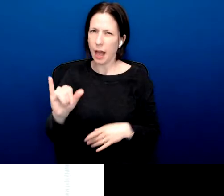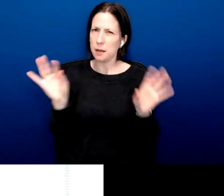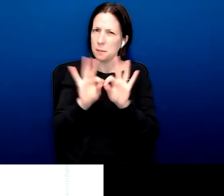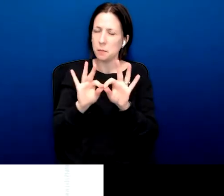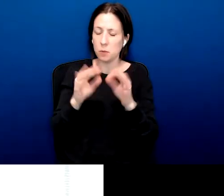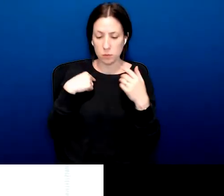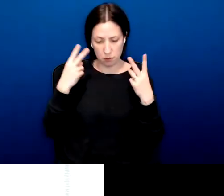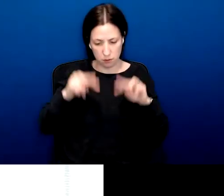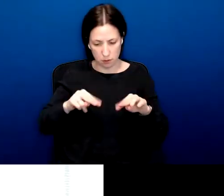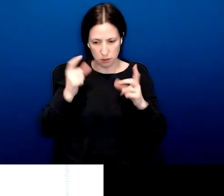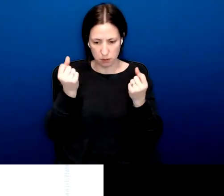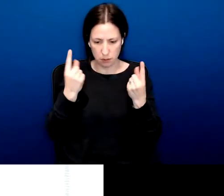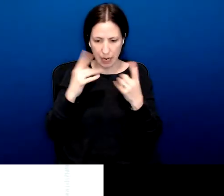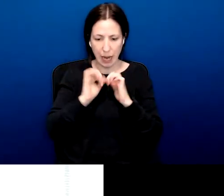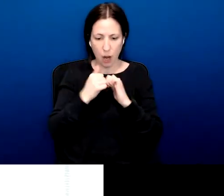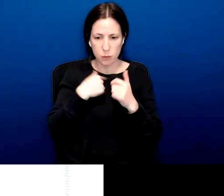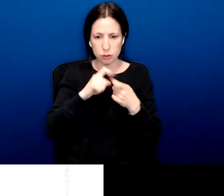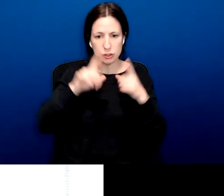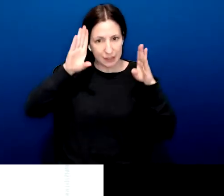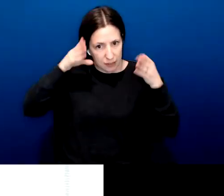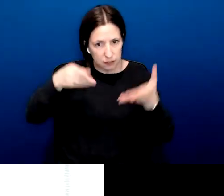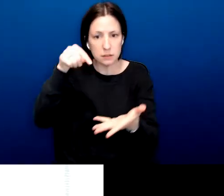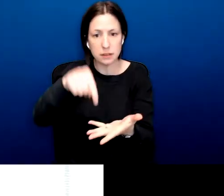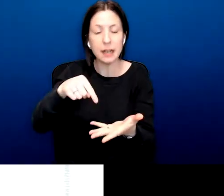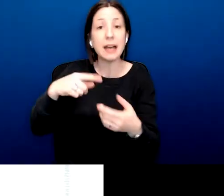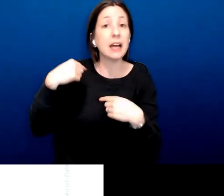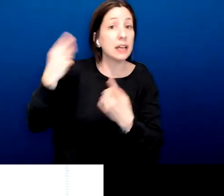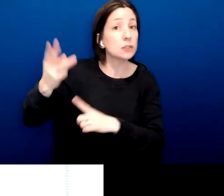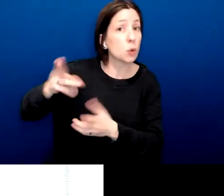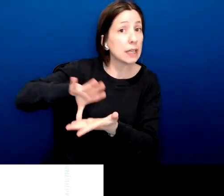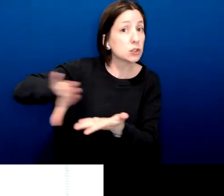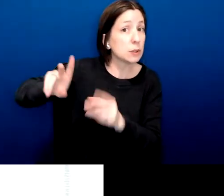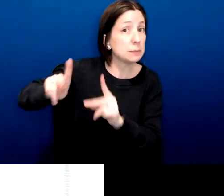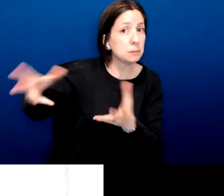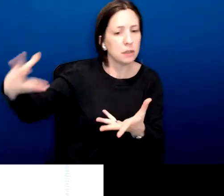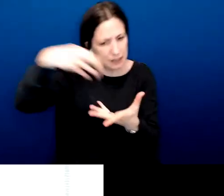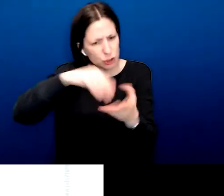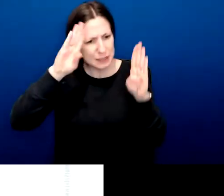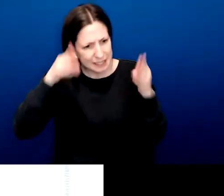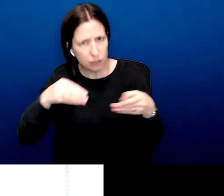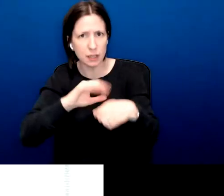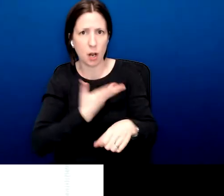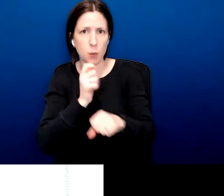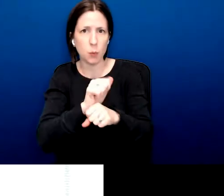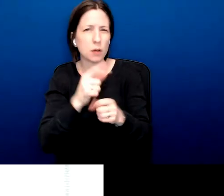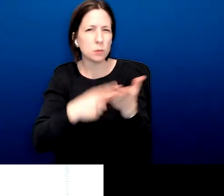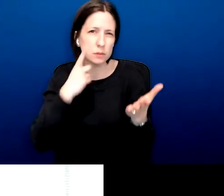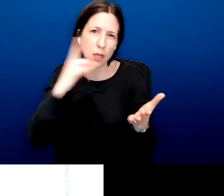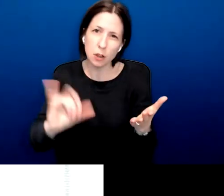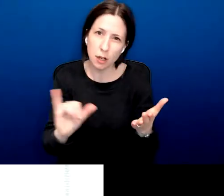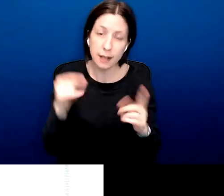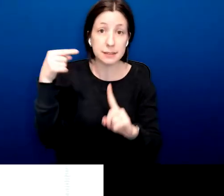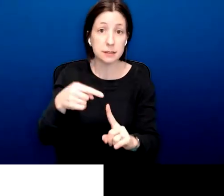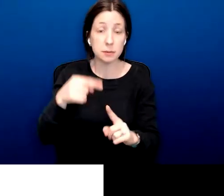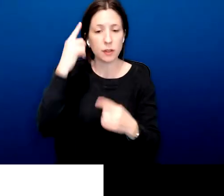be centering historically excluded individuals in our work. And what does that look like? Especially when we're thinking about access